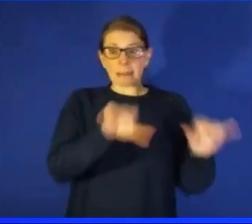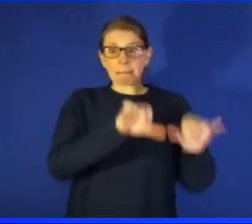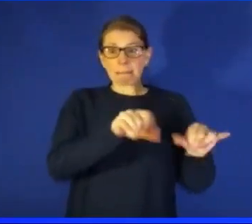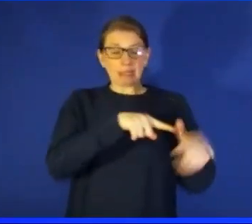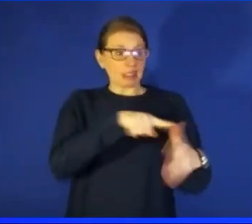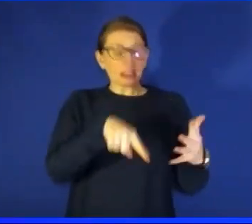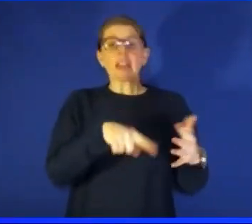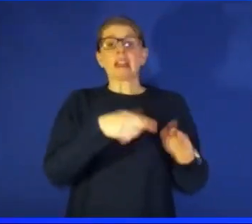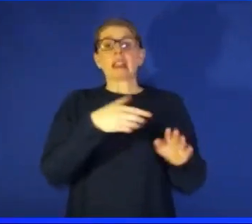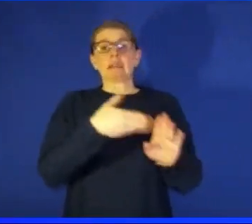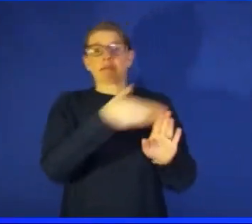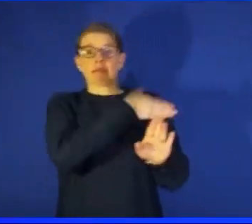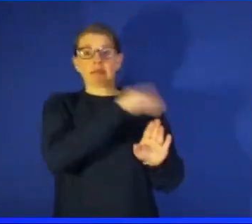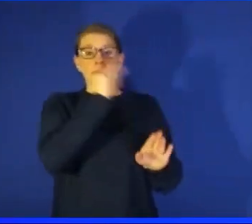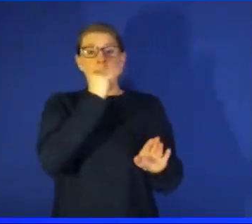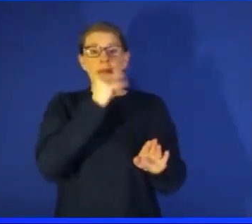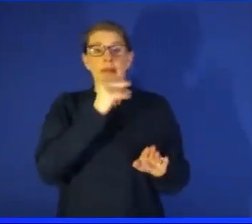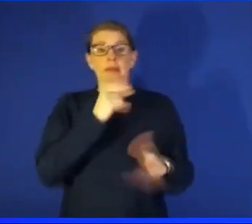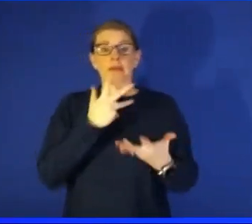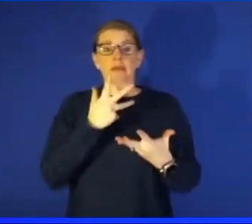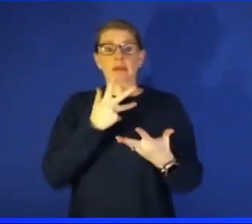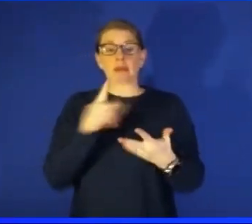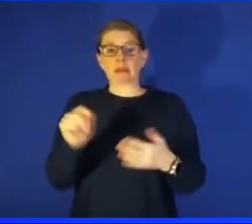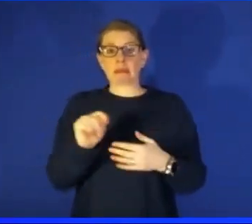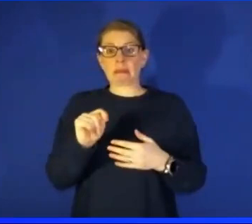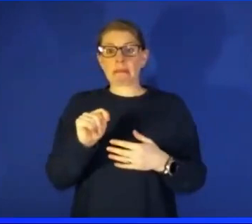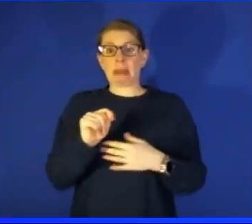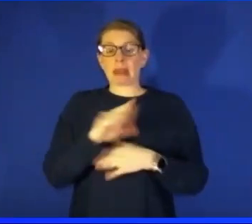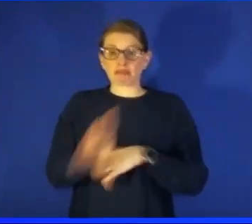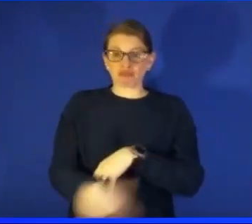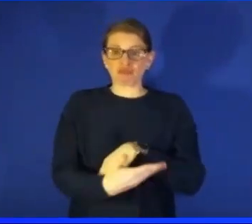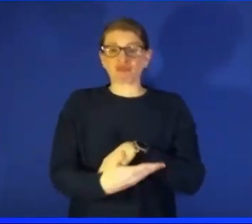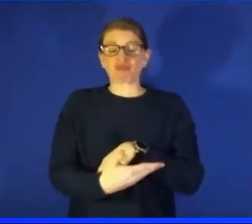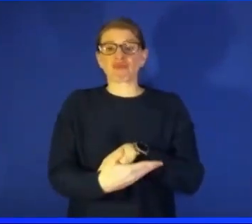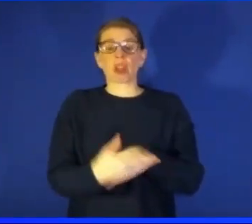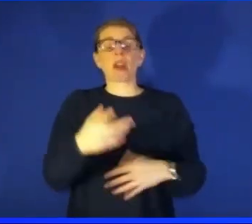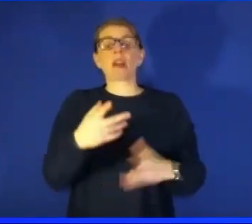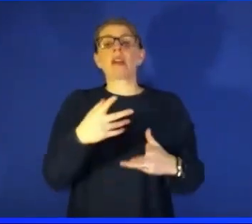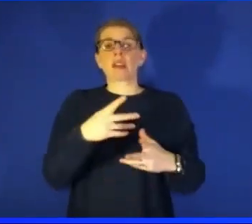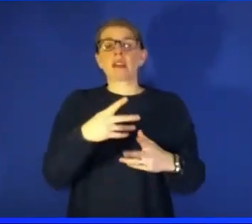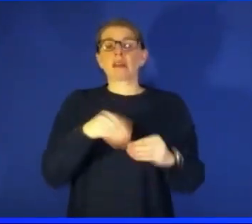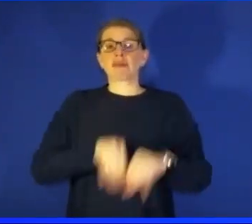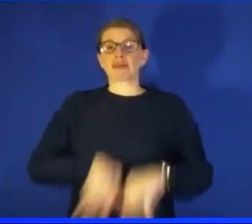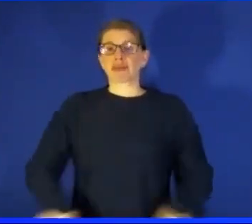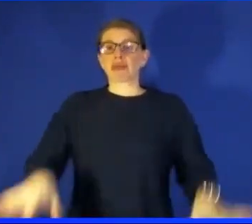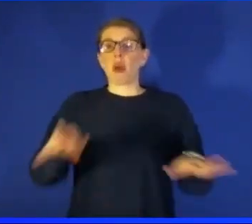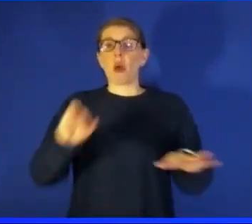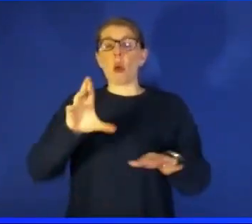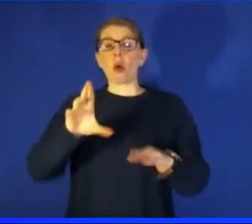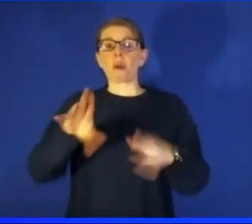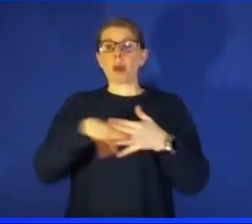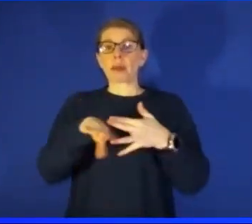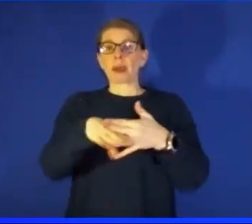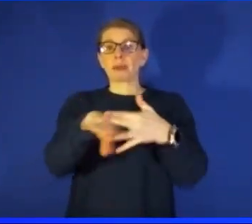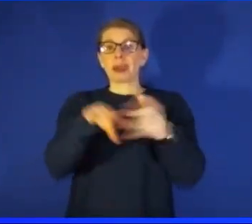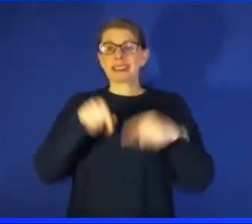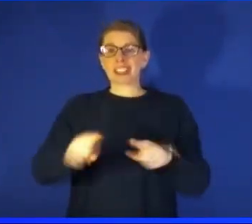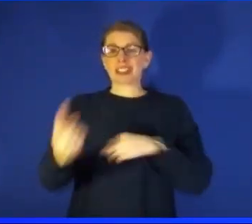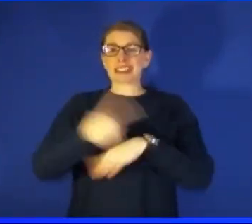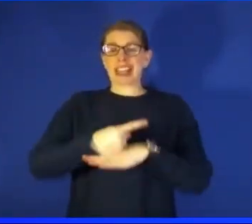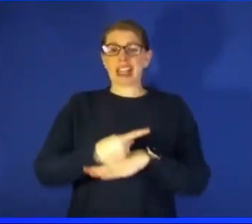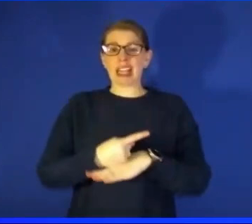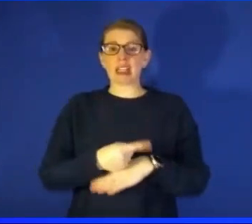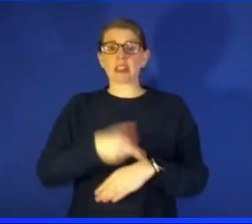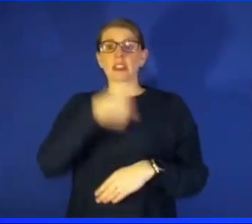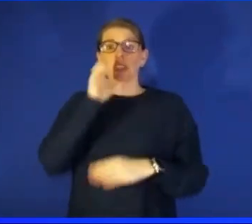been dry at bedtime but now is not, or someone who you've seen taking multiple breaks during the day and going through glasses of